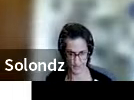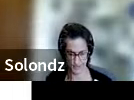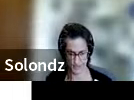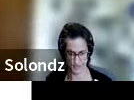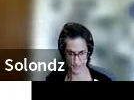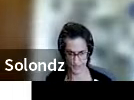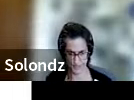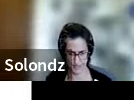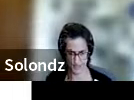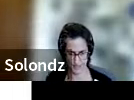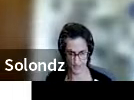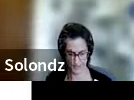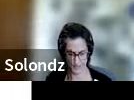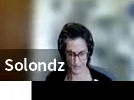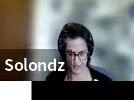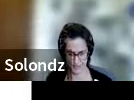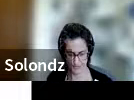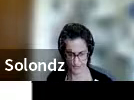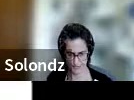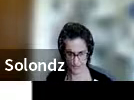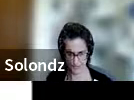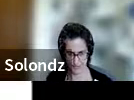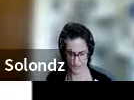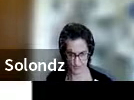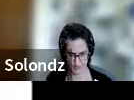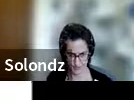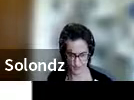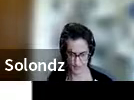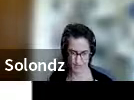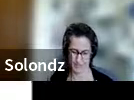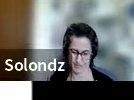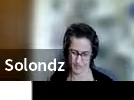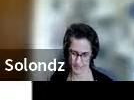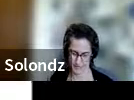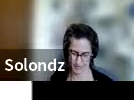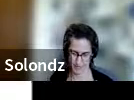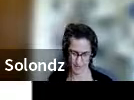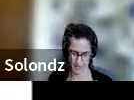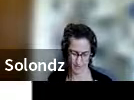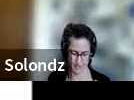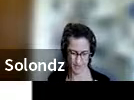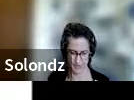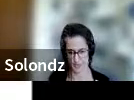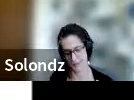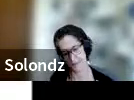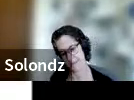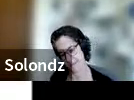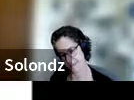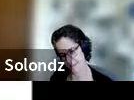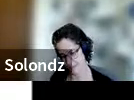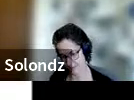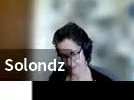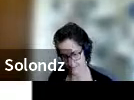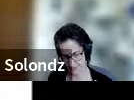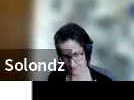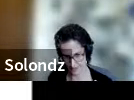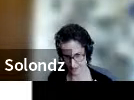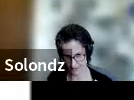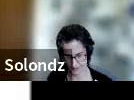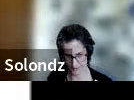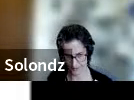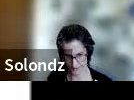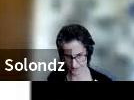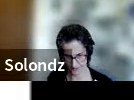that keeps me happy and giving back to the community. Taking my meds, my medication is really important to